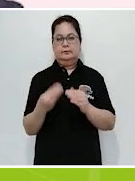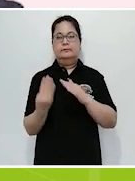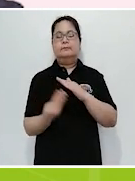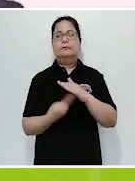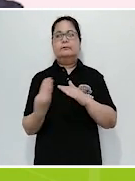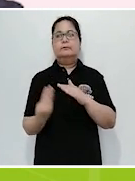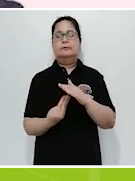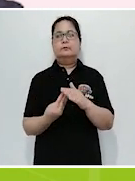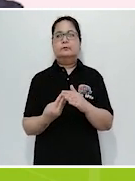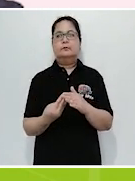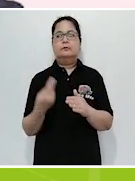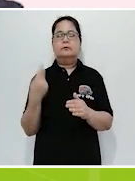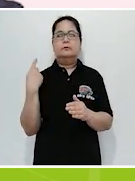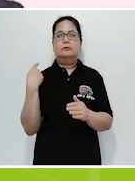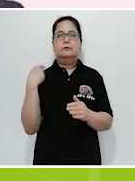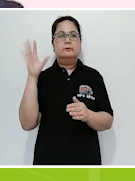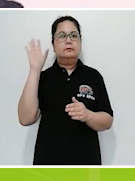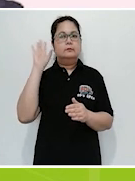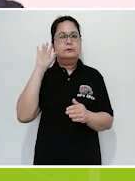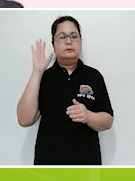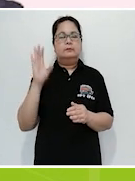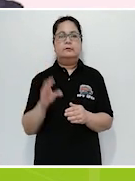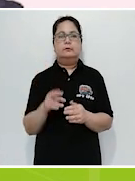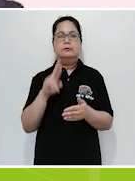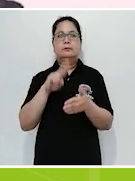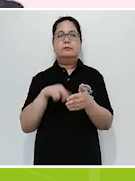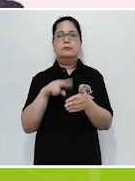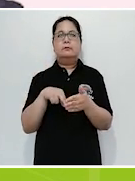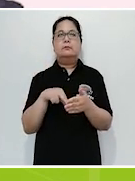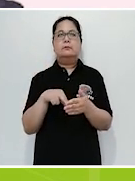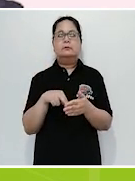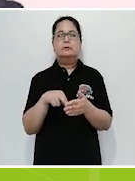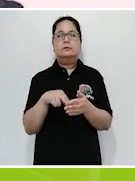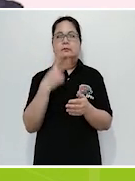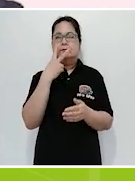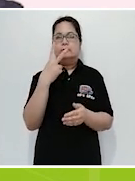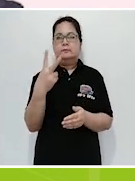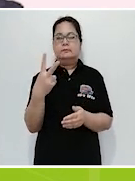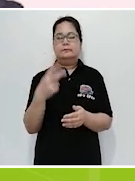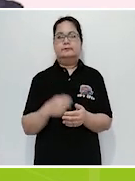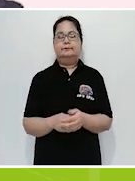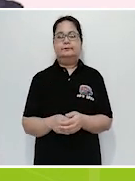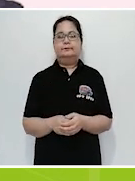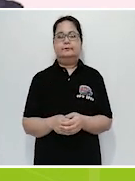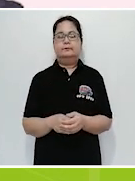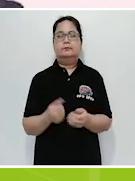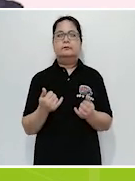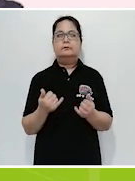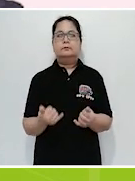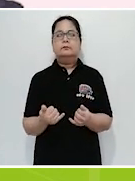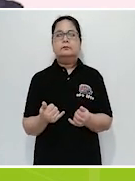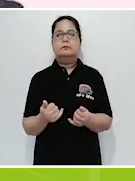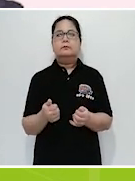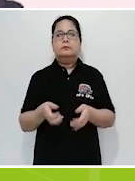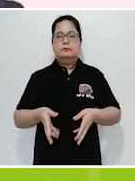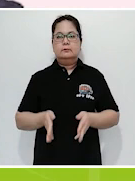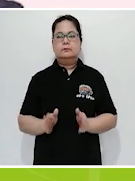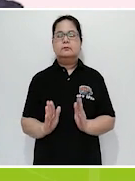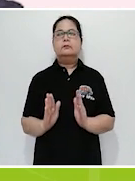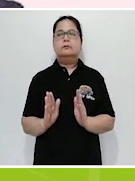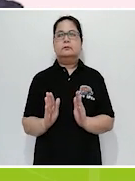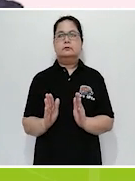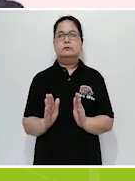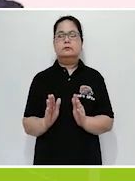a story based on what they have already heard, read, or seen.